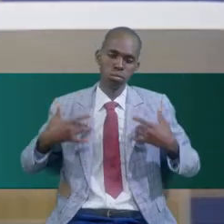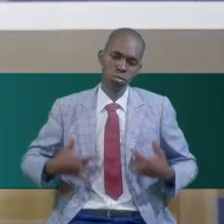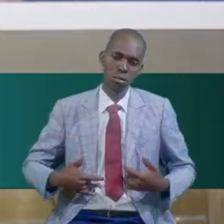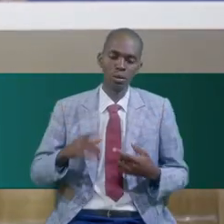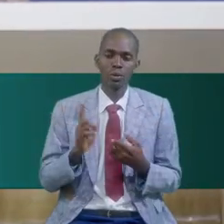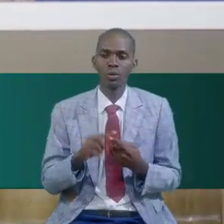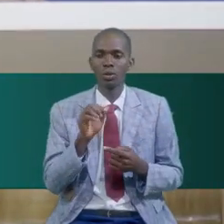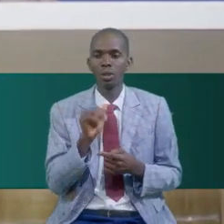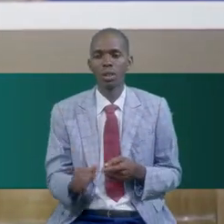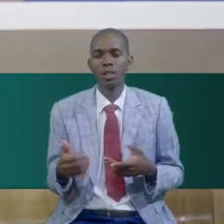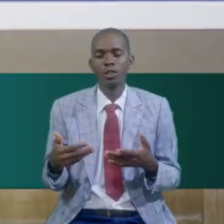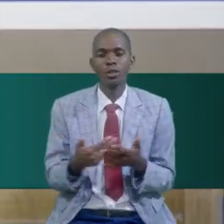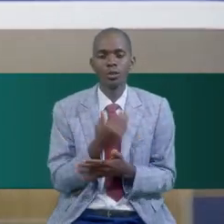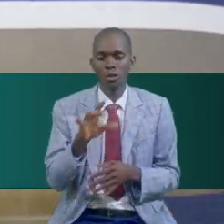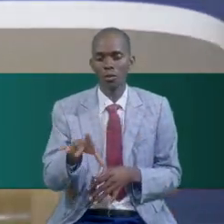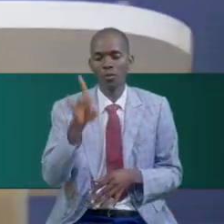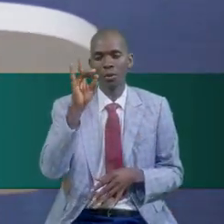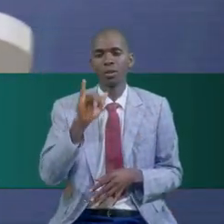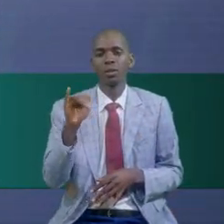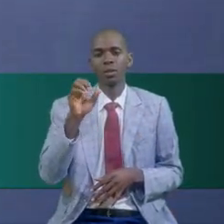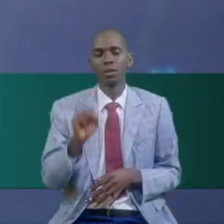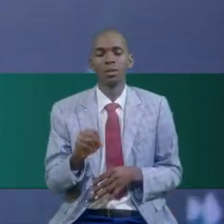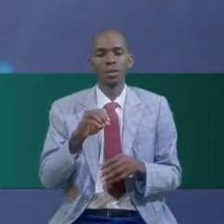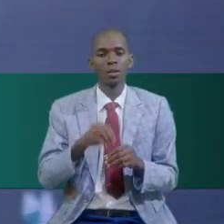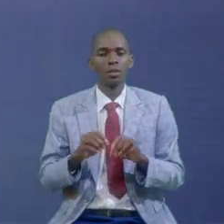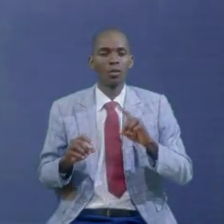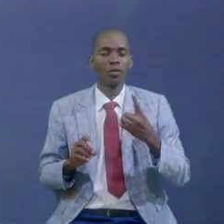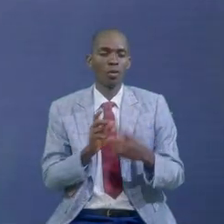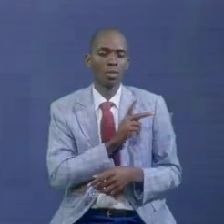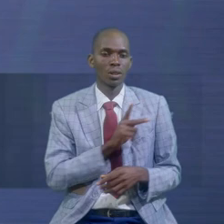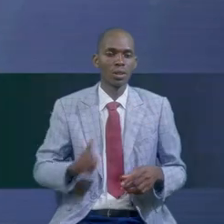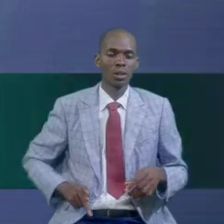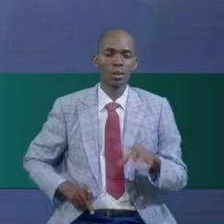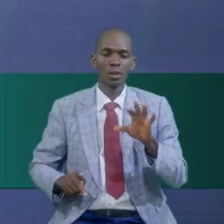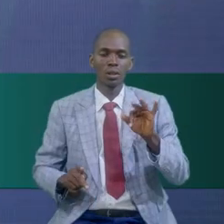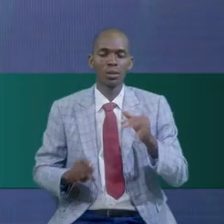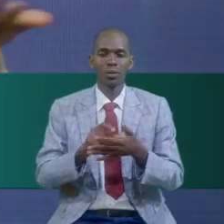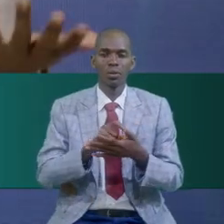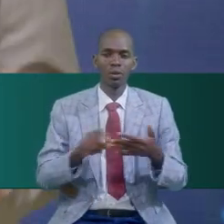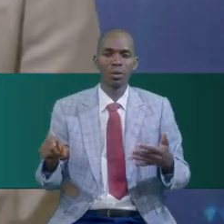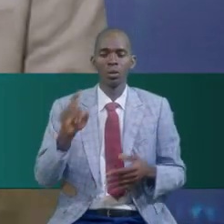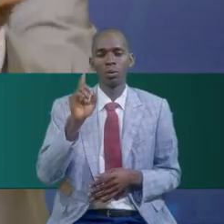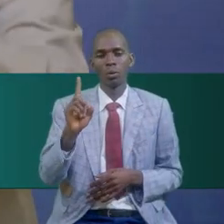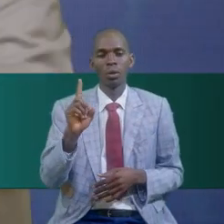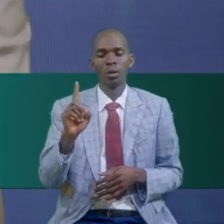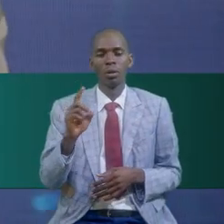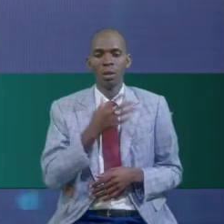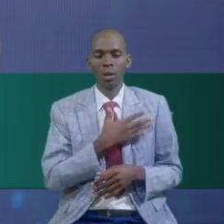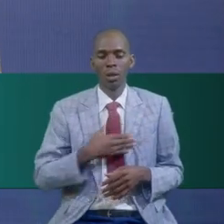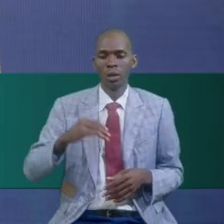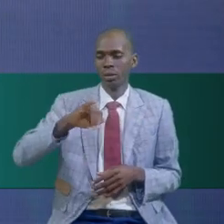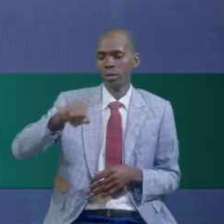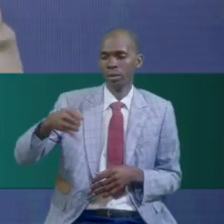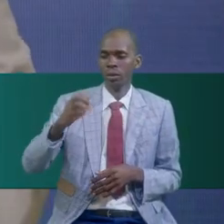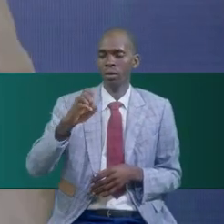a new discovery. I'm reading from 1 Kings chapter 19. I'm reading from verse 1. And Jezebel told,